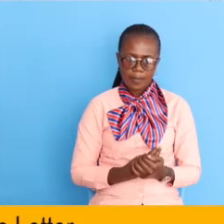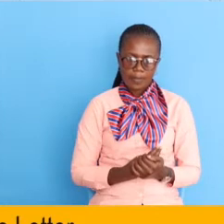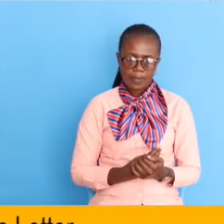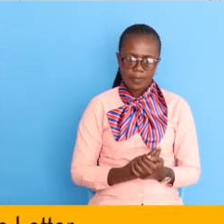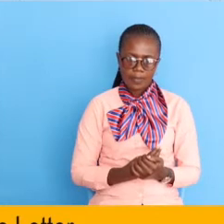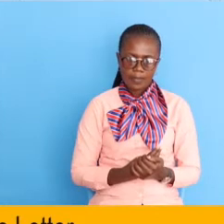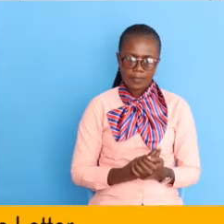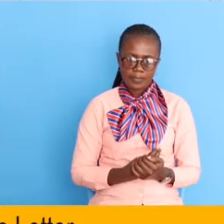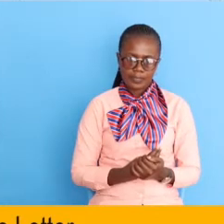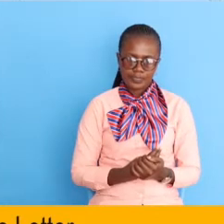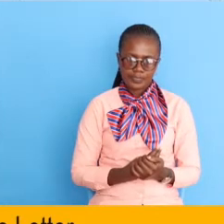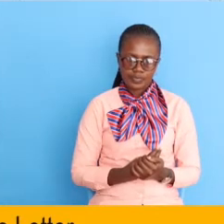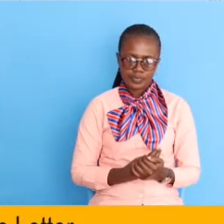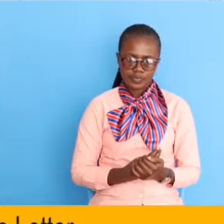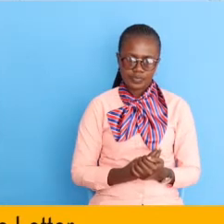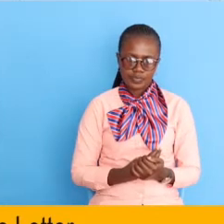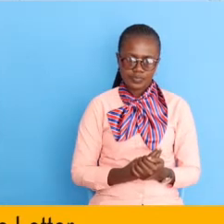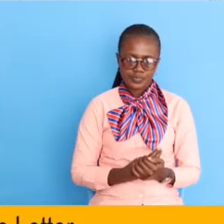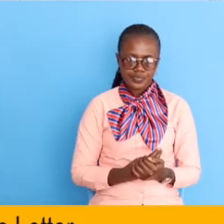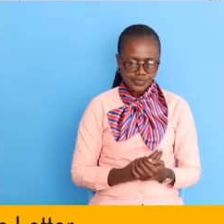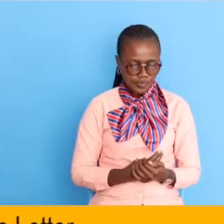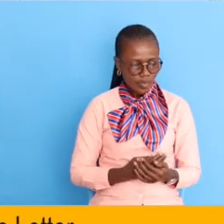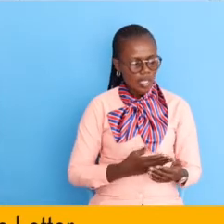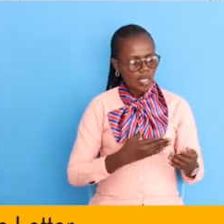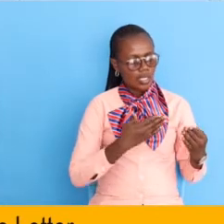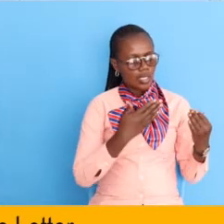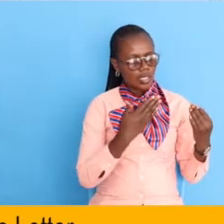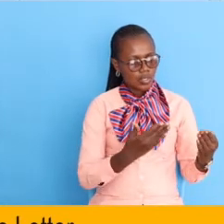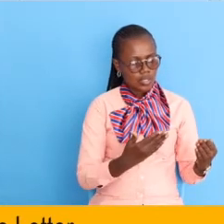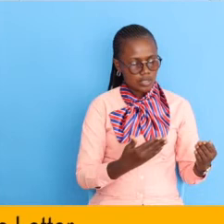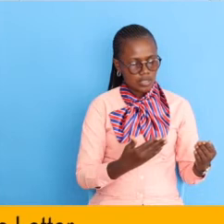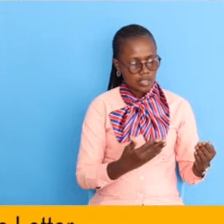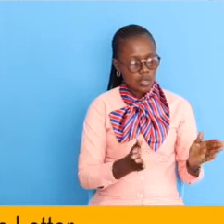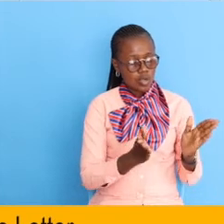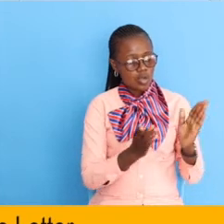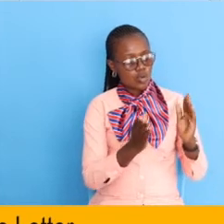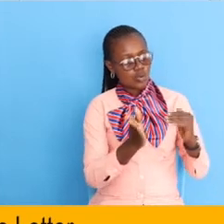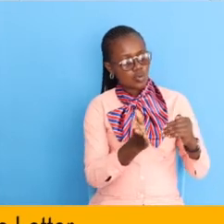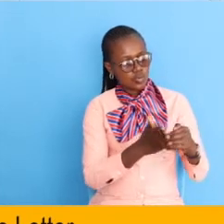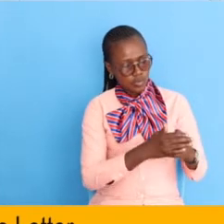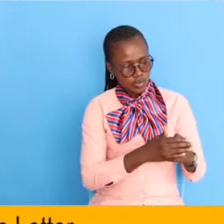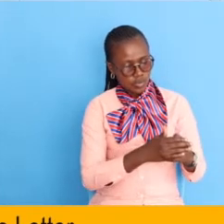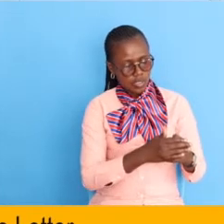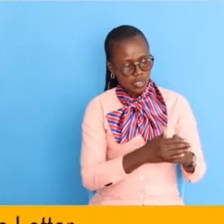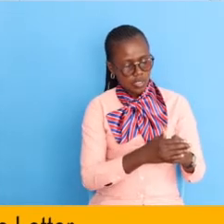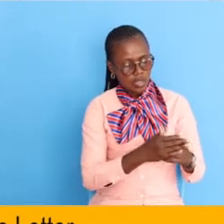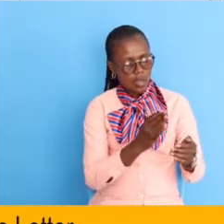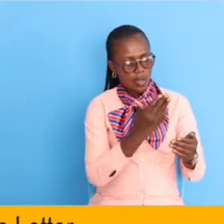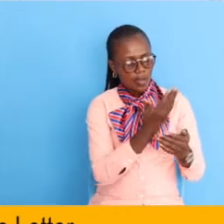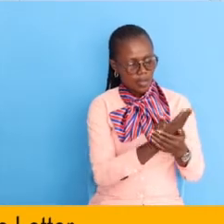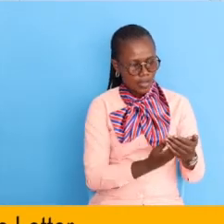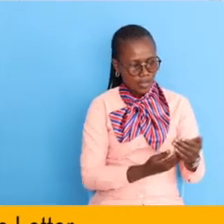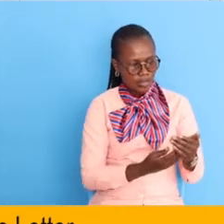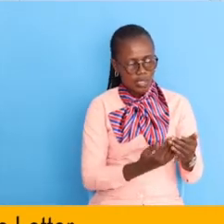sometimes it is reflected by number 3, the receiver's address. That when the first